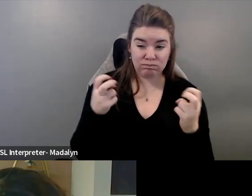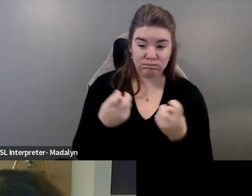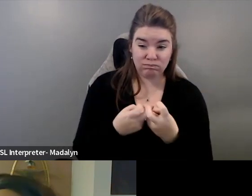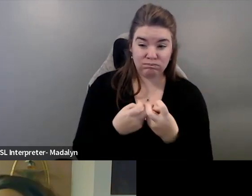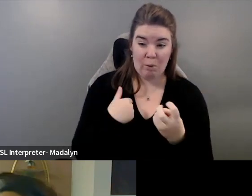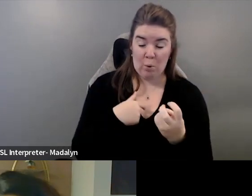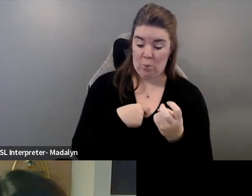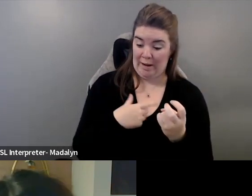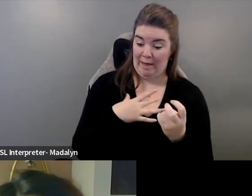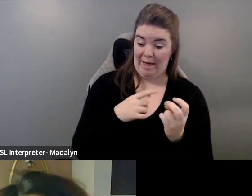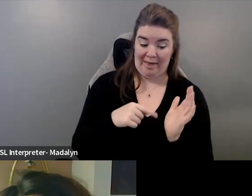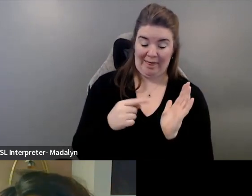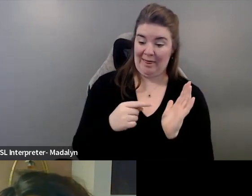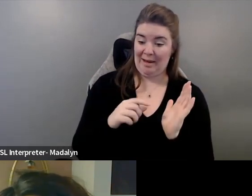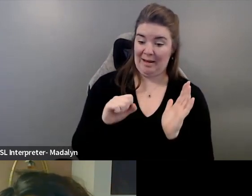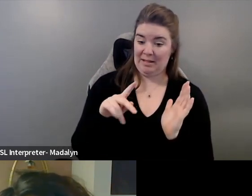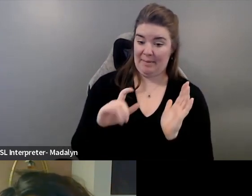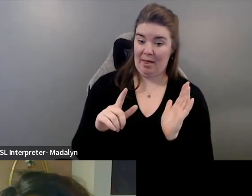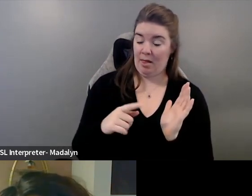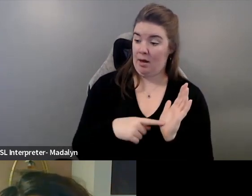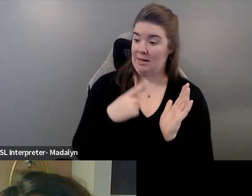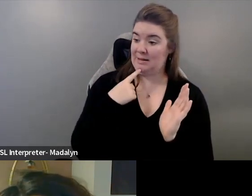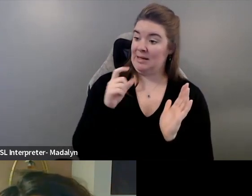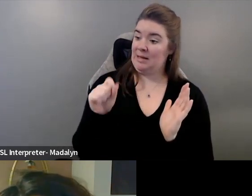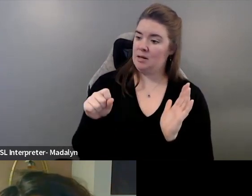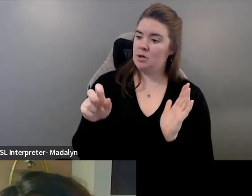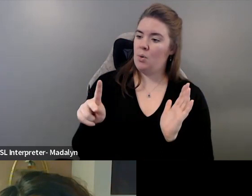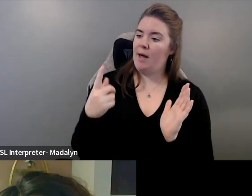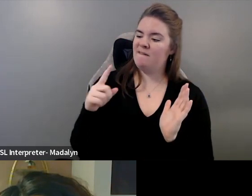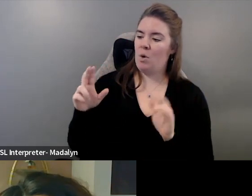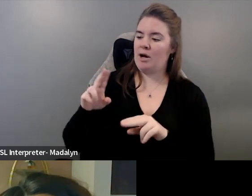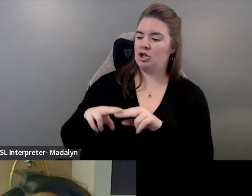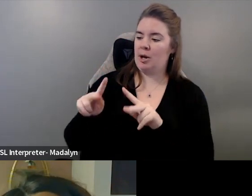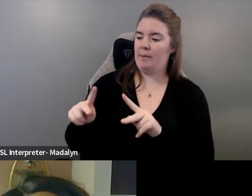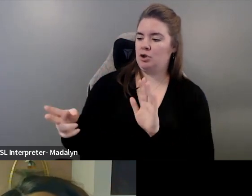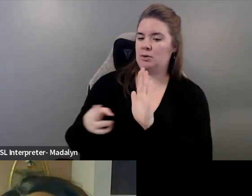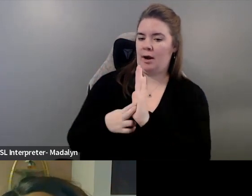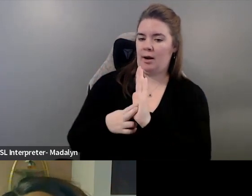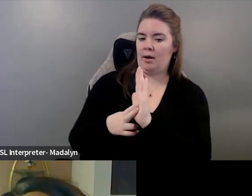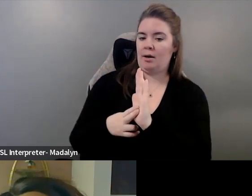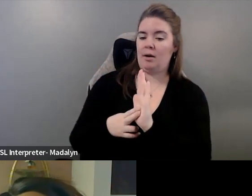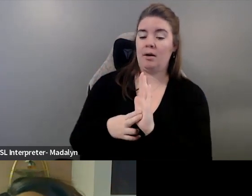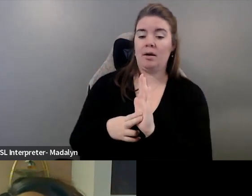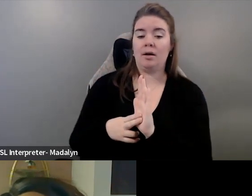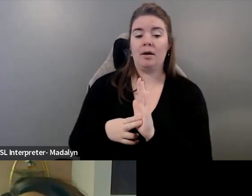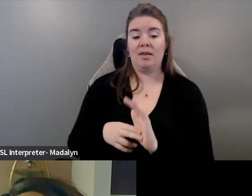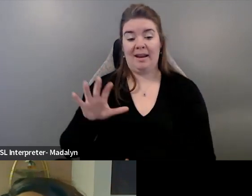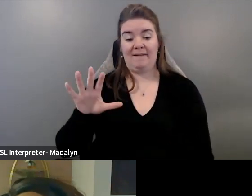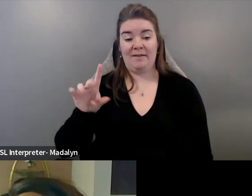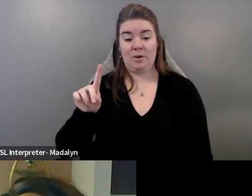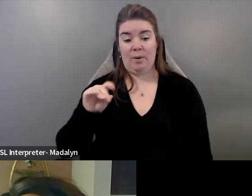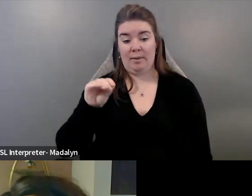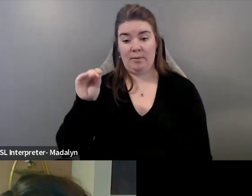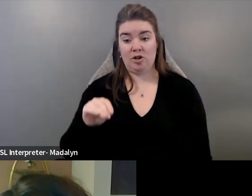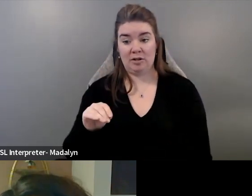bill. We're going to say that, yes, it's okay for the chair to sign it, right? And then at least 51% of the state's